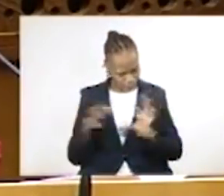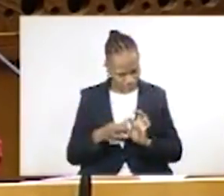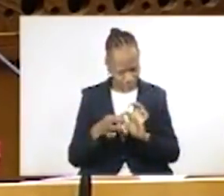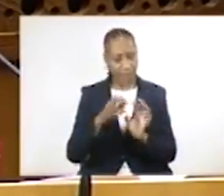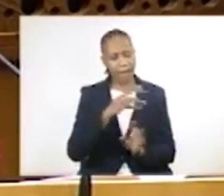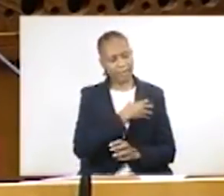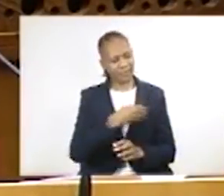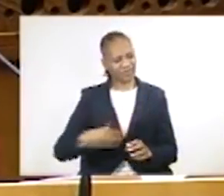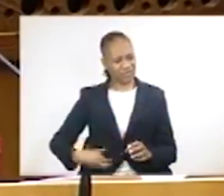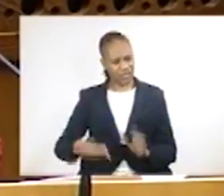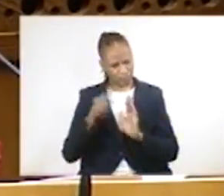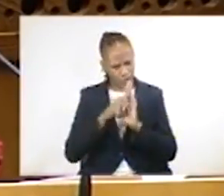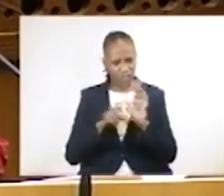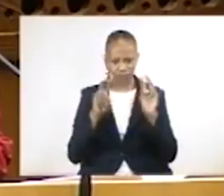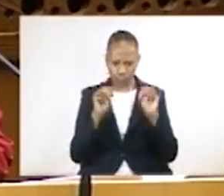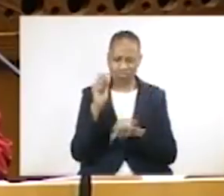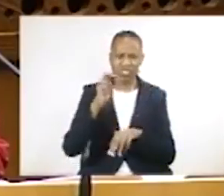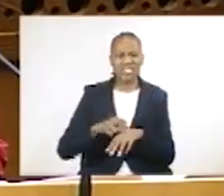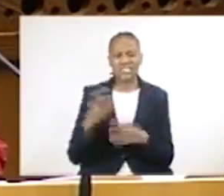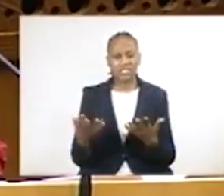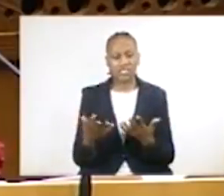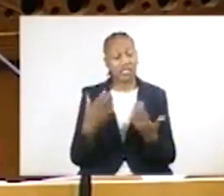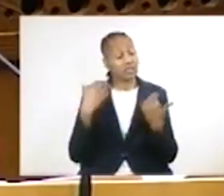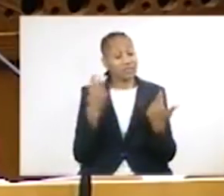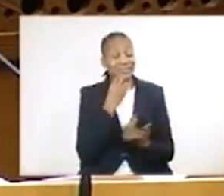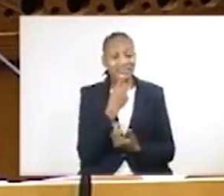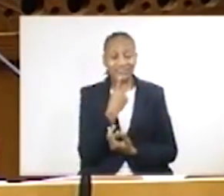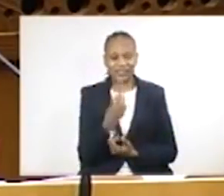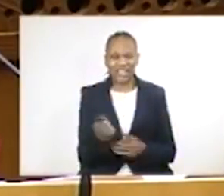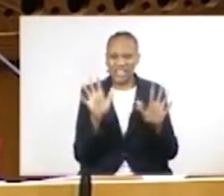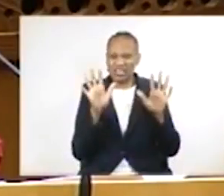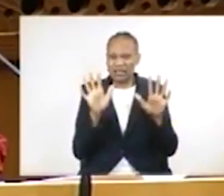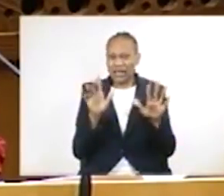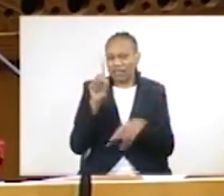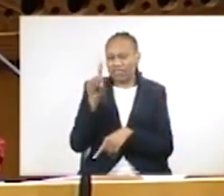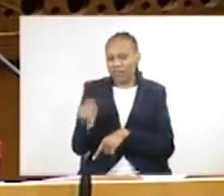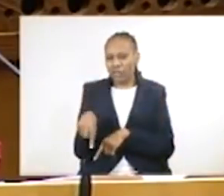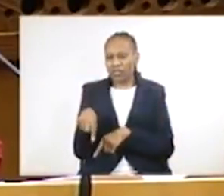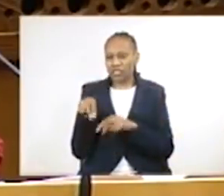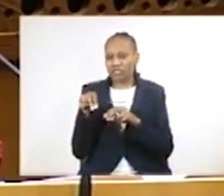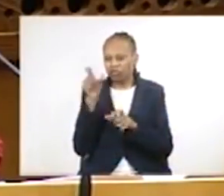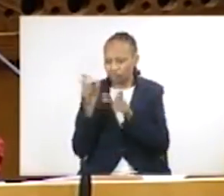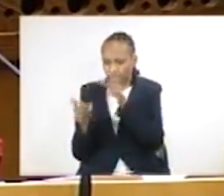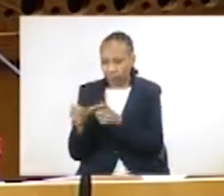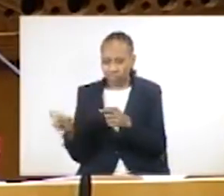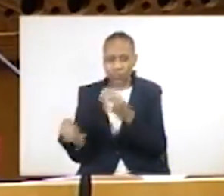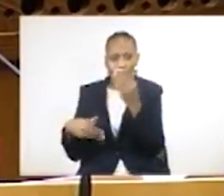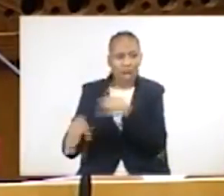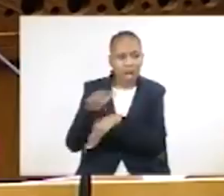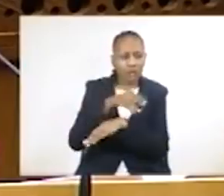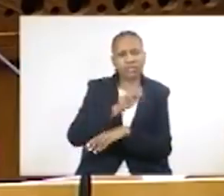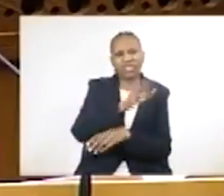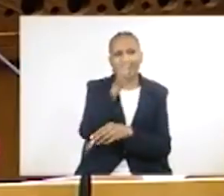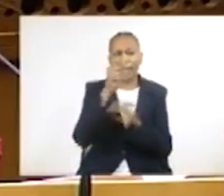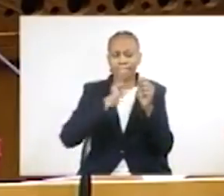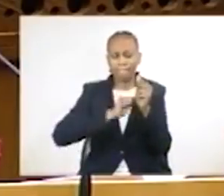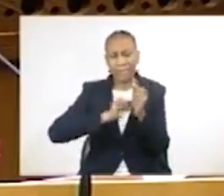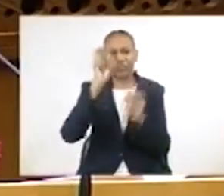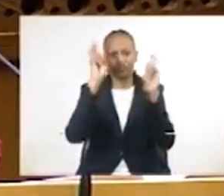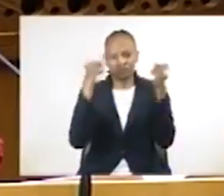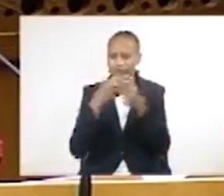level. Mr. President, you cannot celebrate the two glorified high schools which are